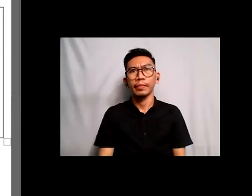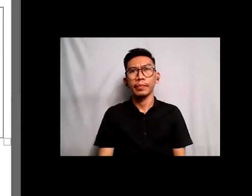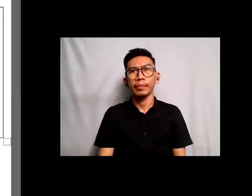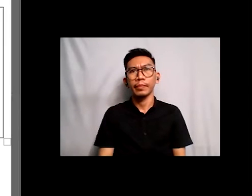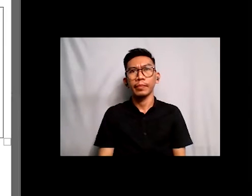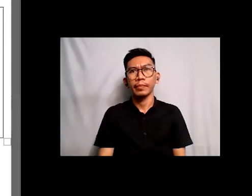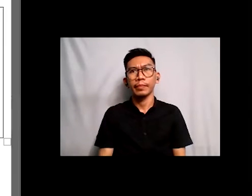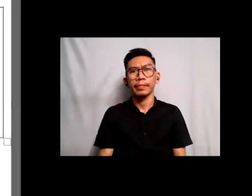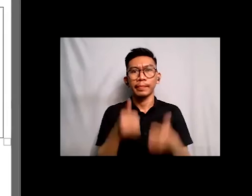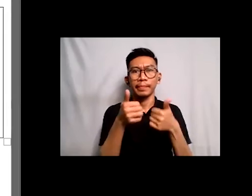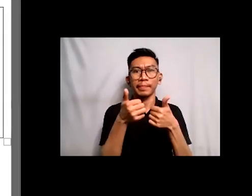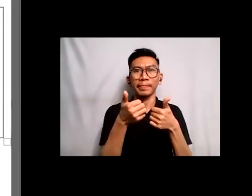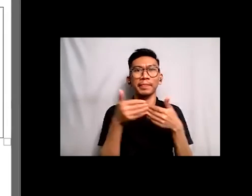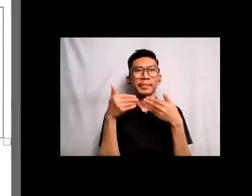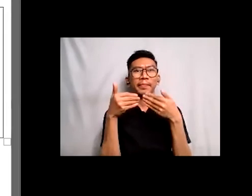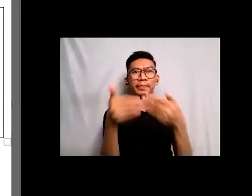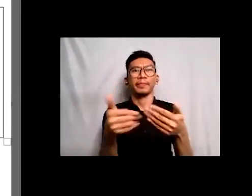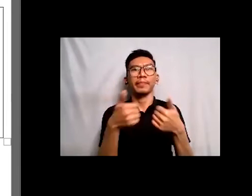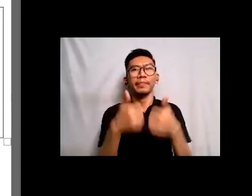Okay, sorry. All right.